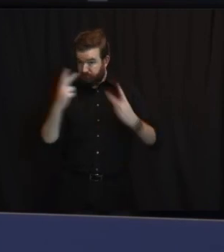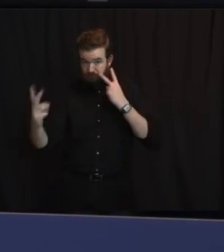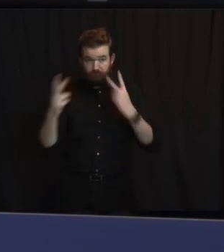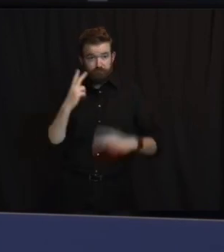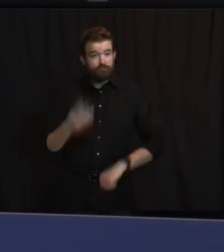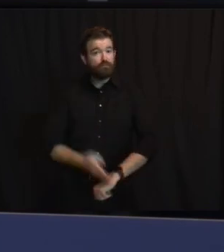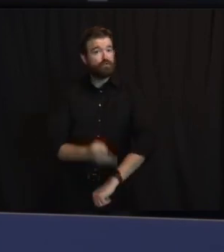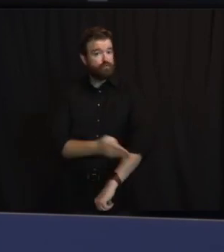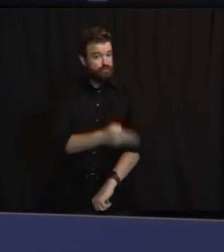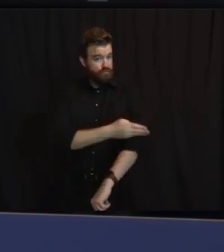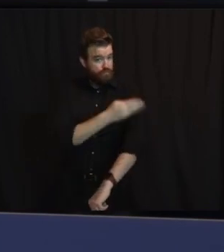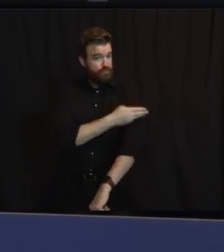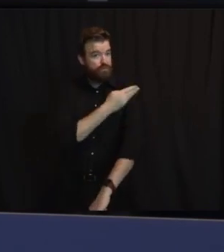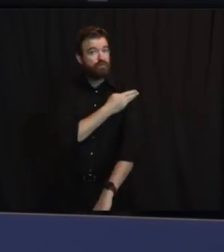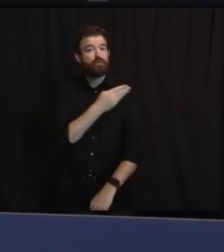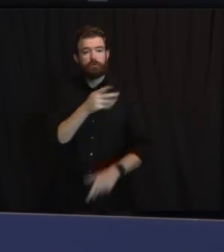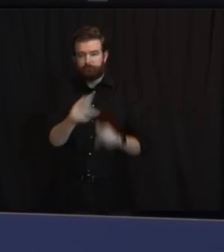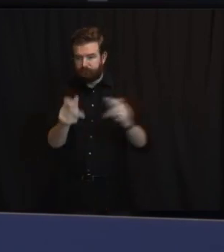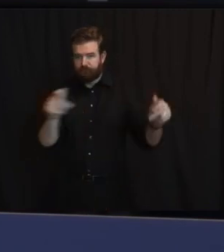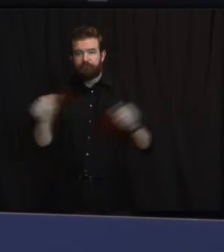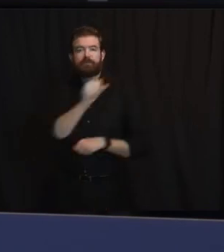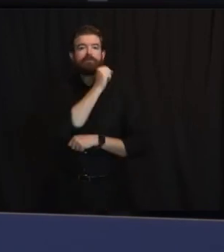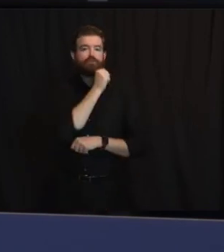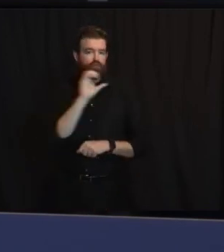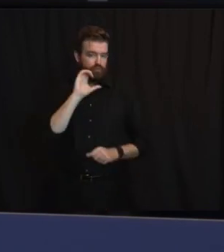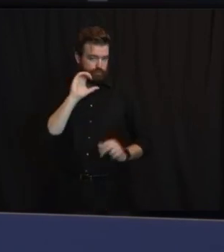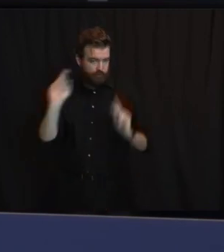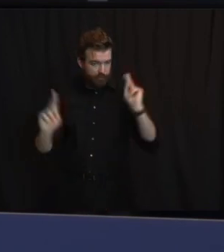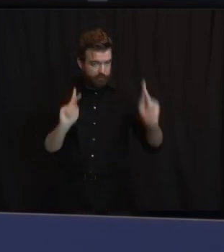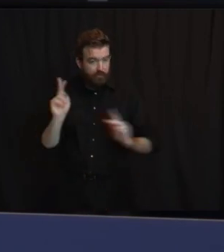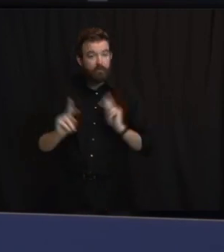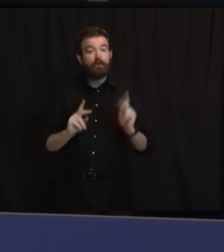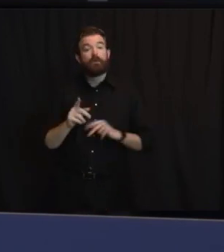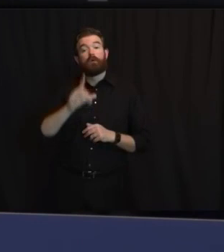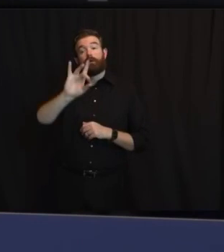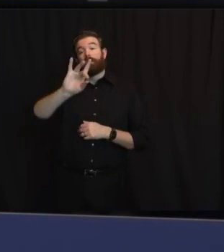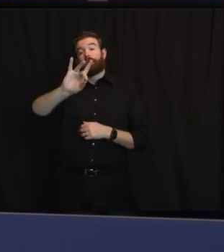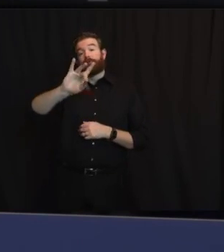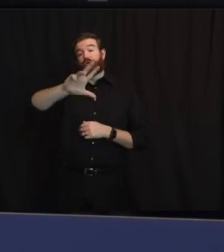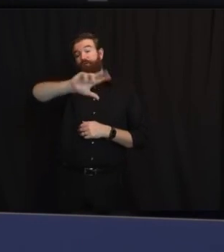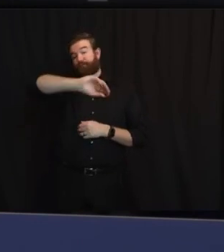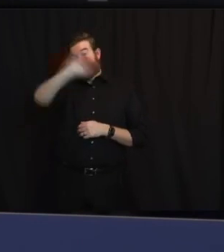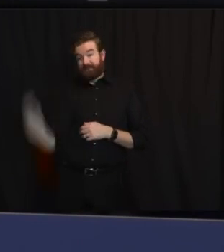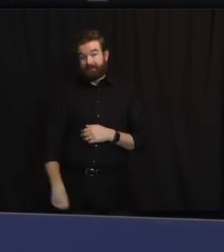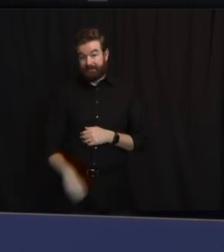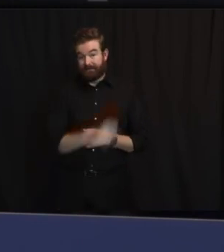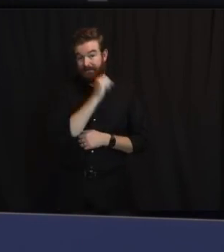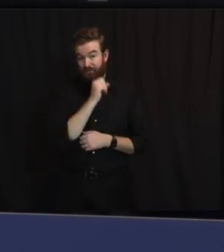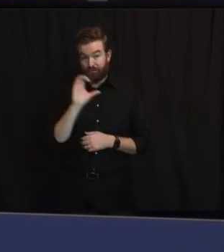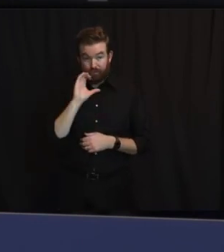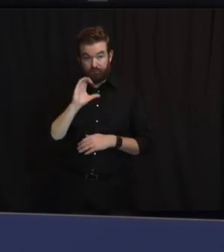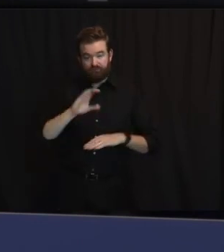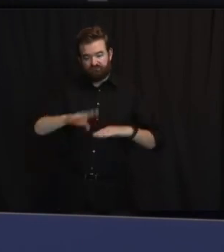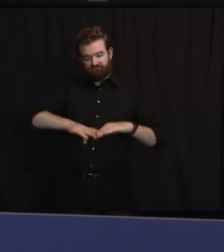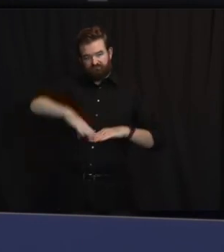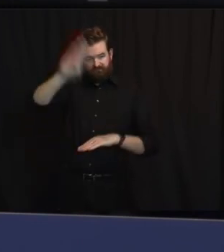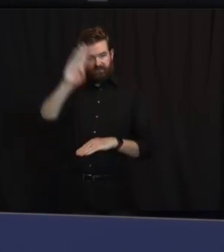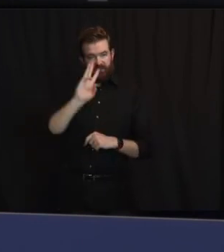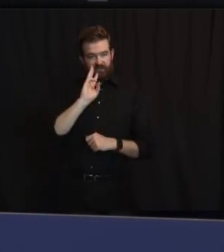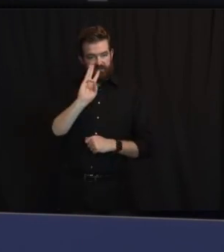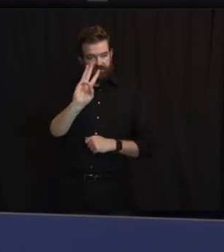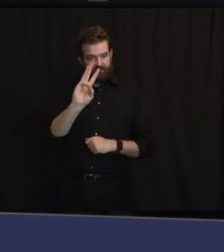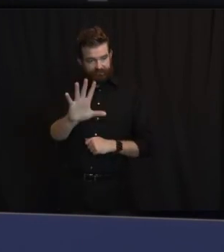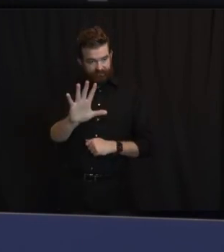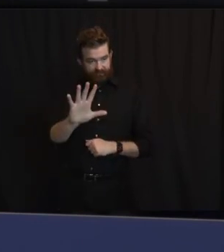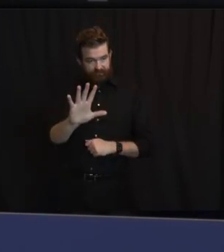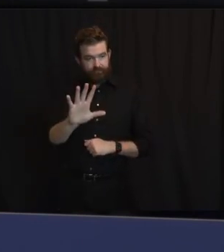senior populations, those most at risk. 83% of those 65 years and older have received at least